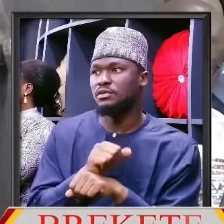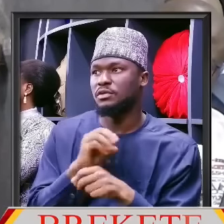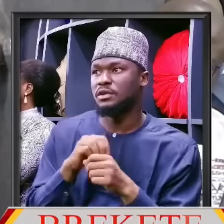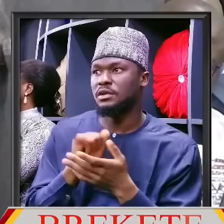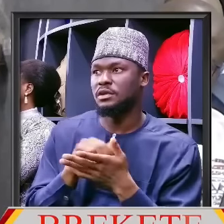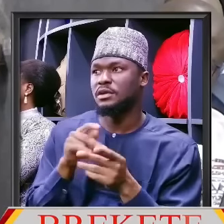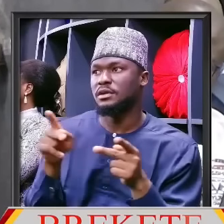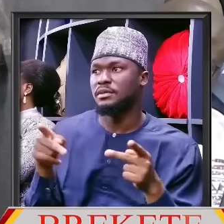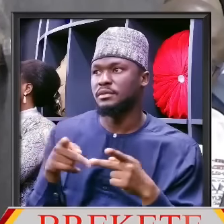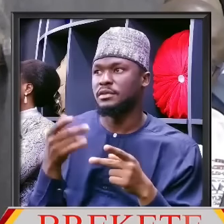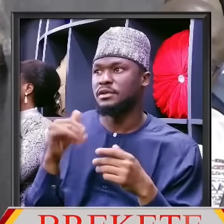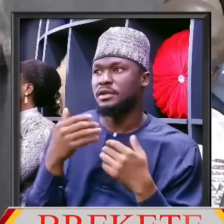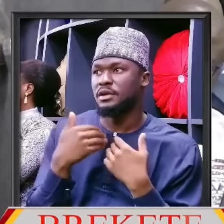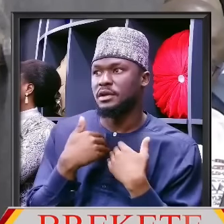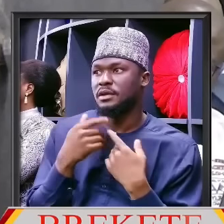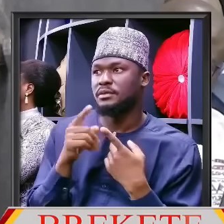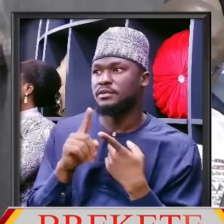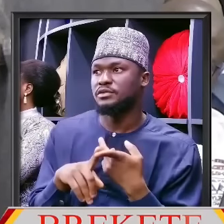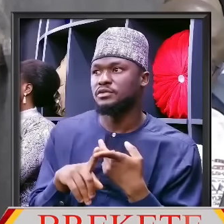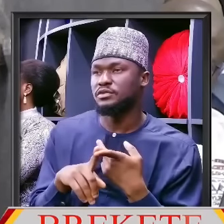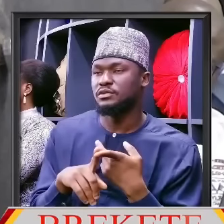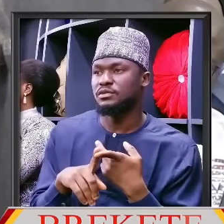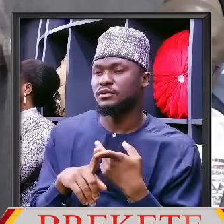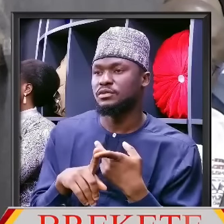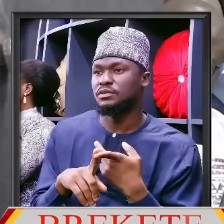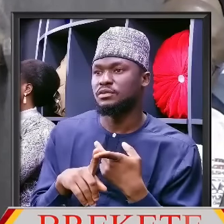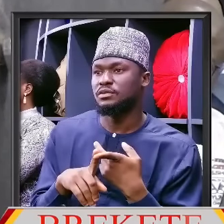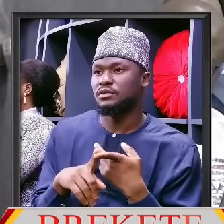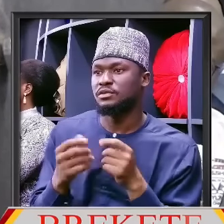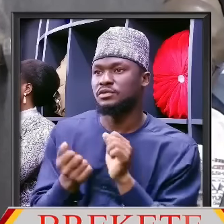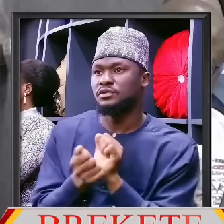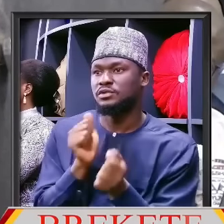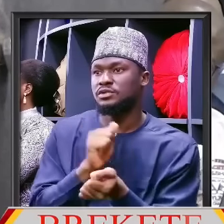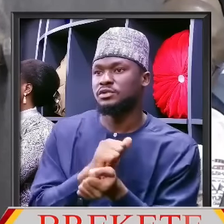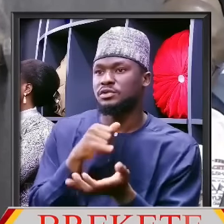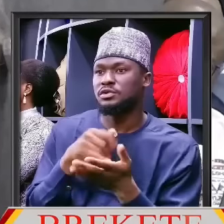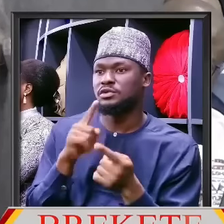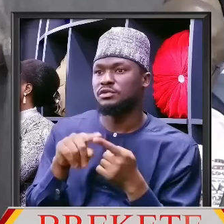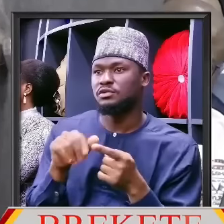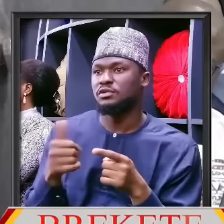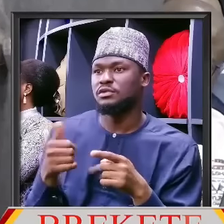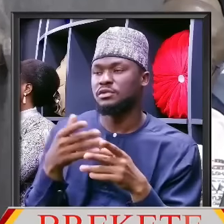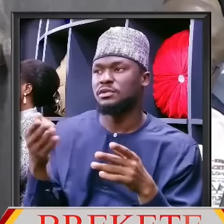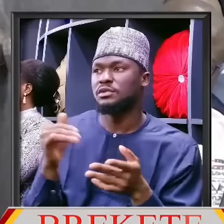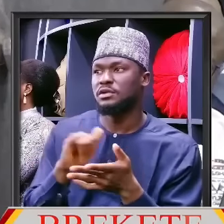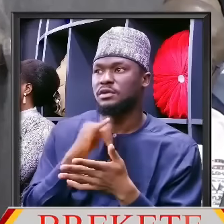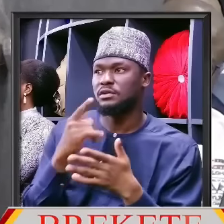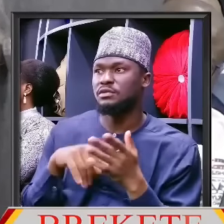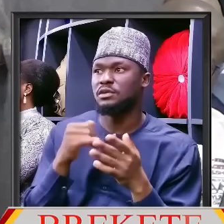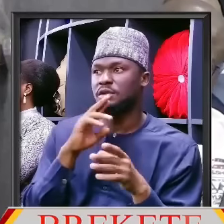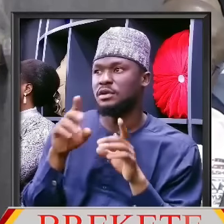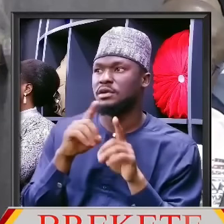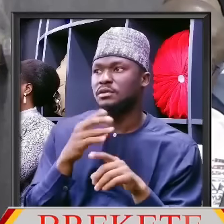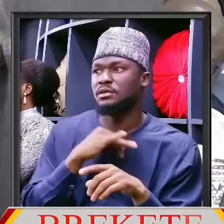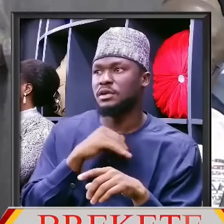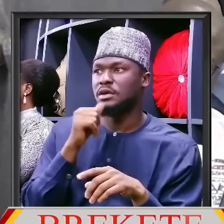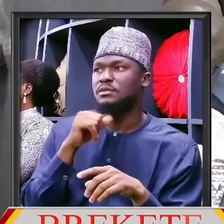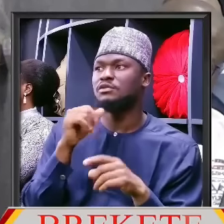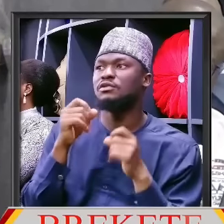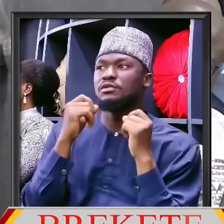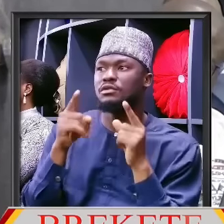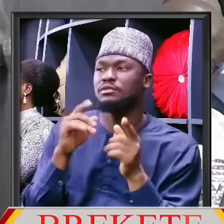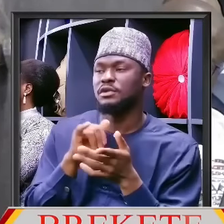forum. They need to turn themselves into another group. And that is what they have been doing. And I'm not surprised